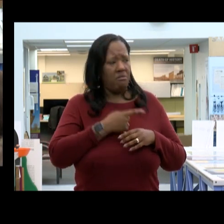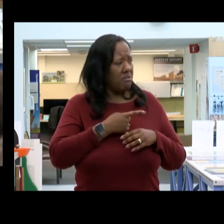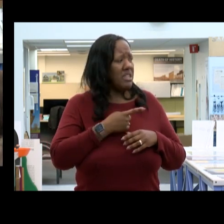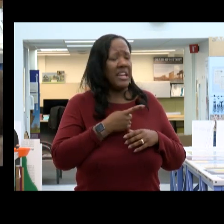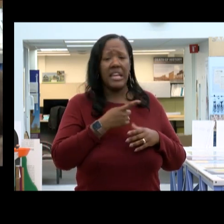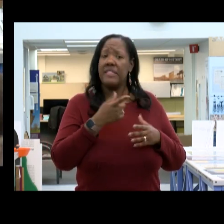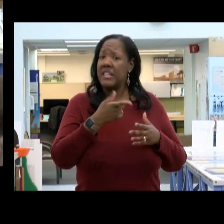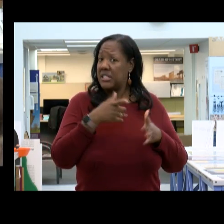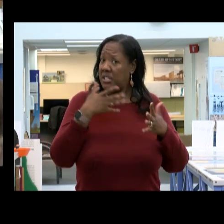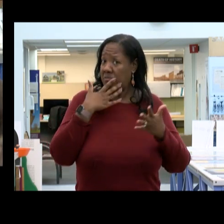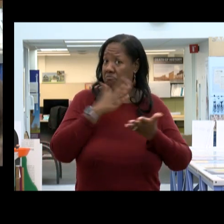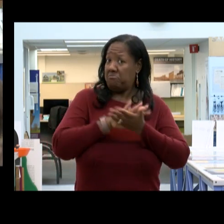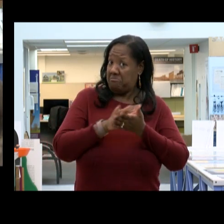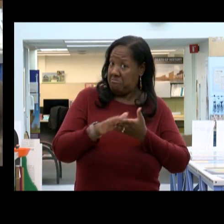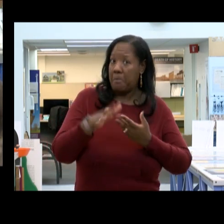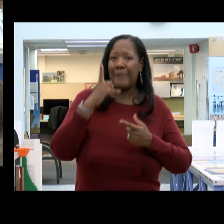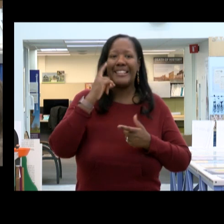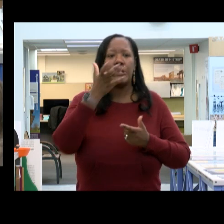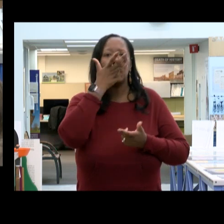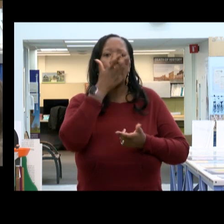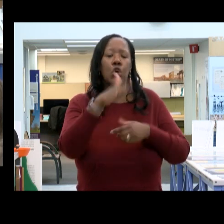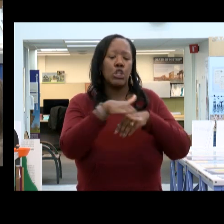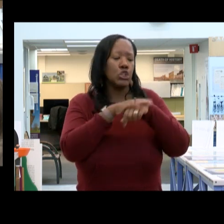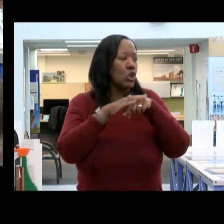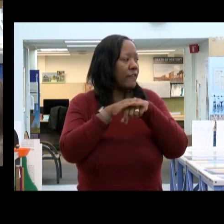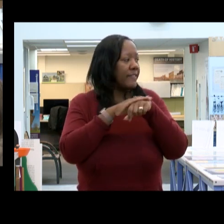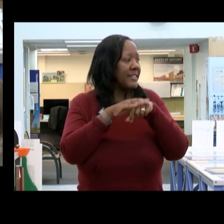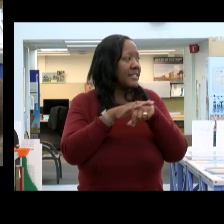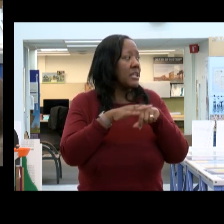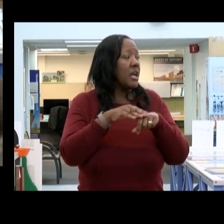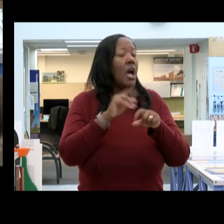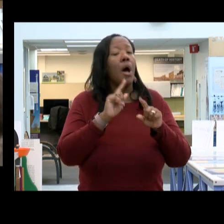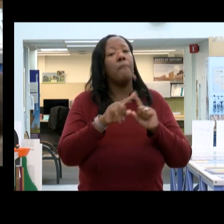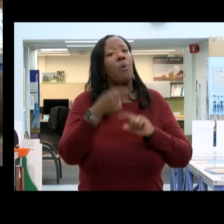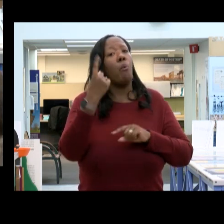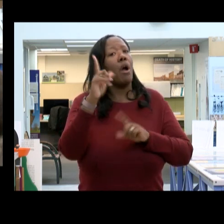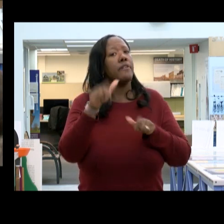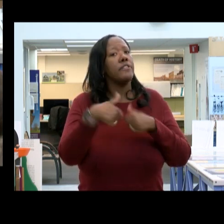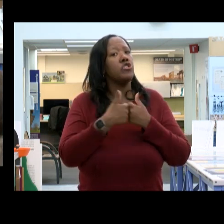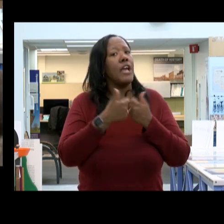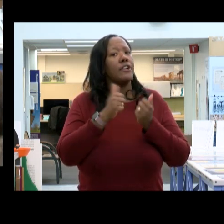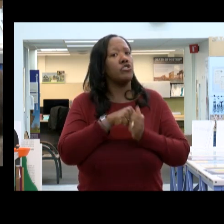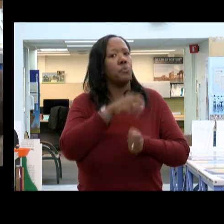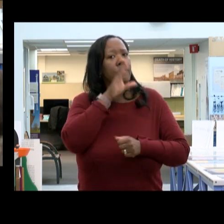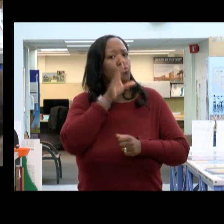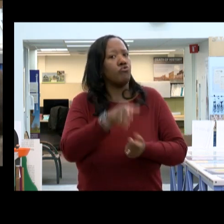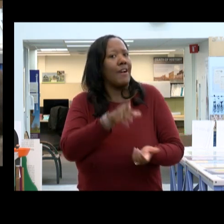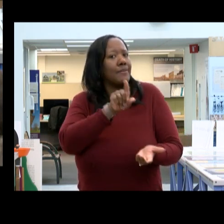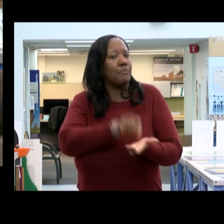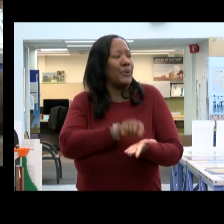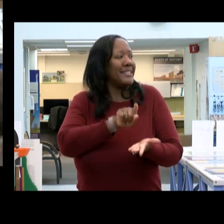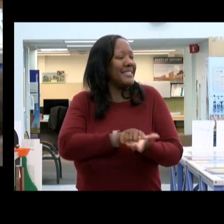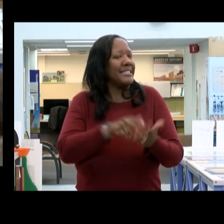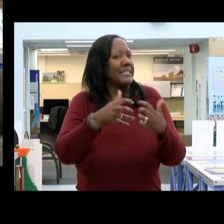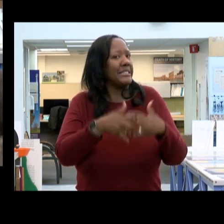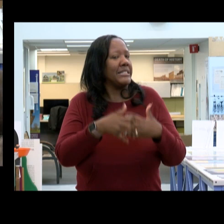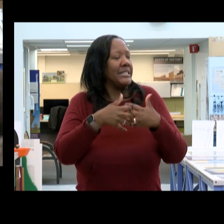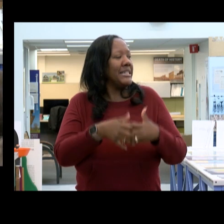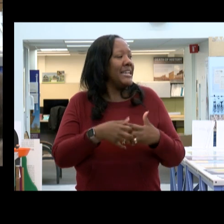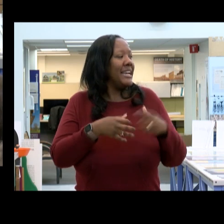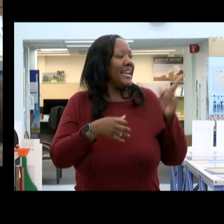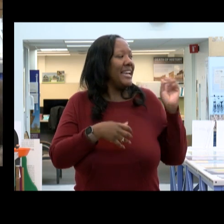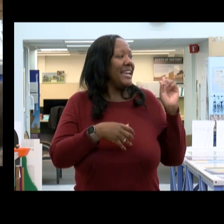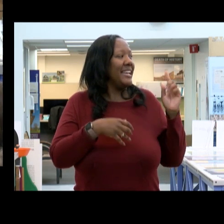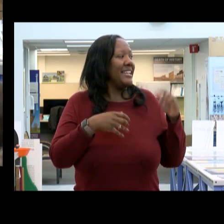good surface. The direct printer, one of the challenges you have with a direct printer is the proximity of the heads to